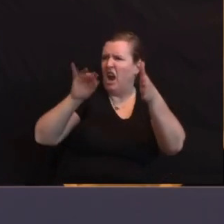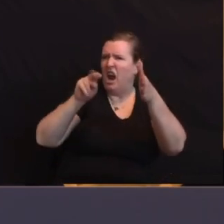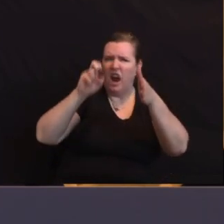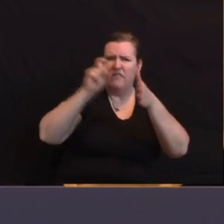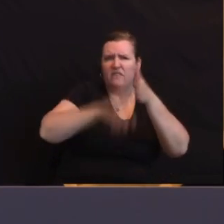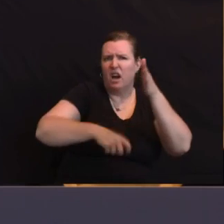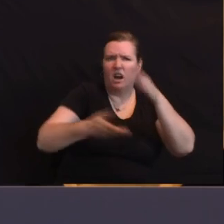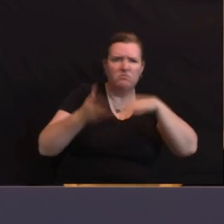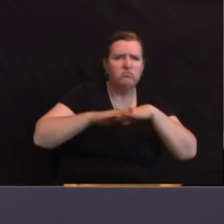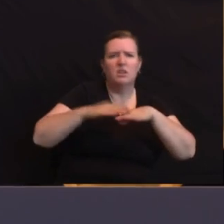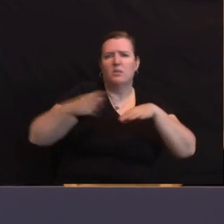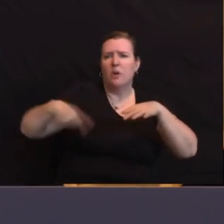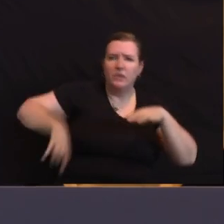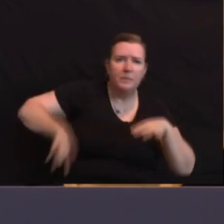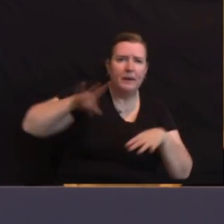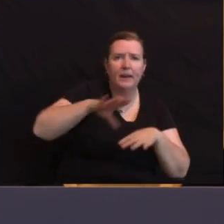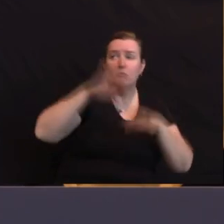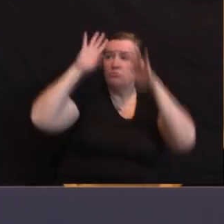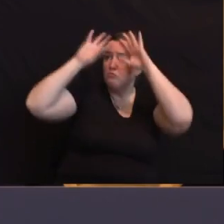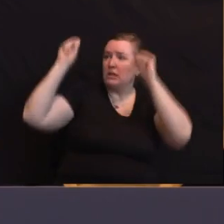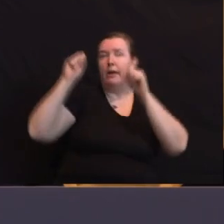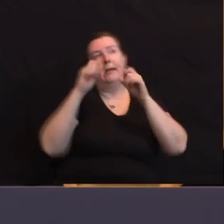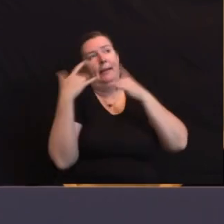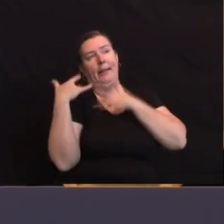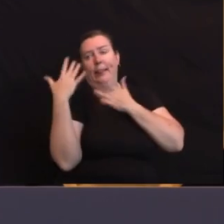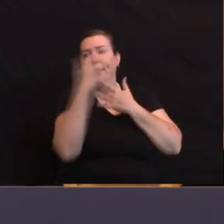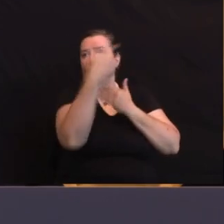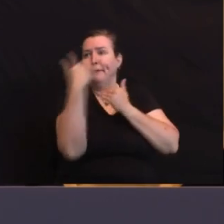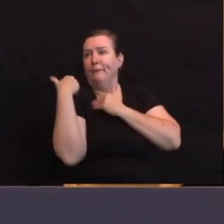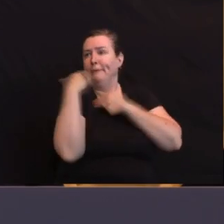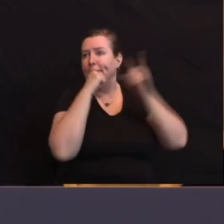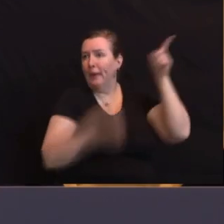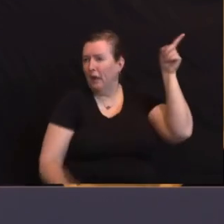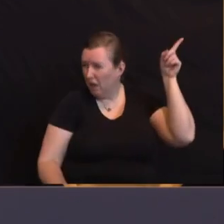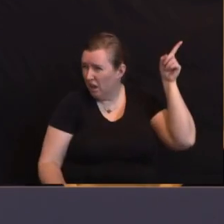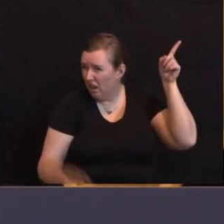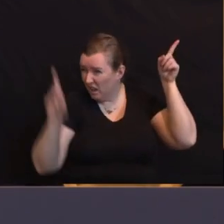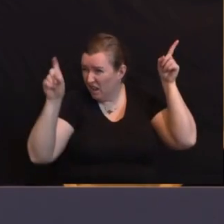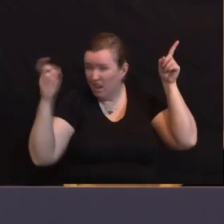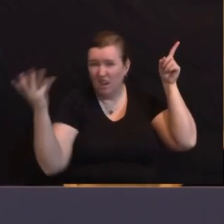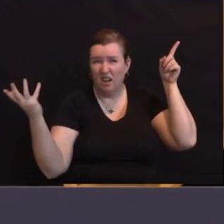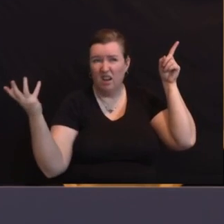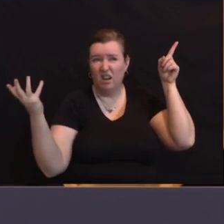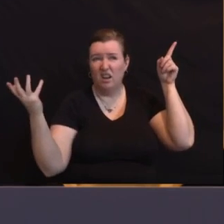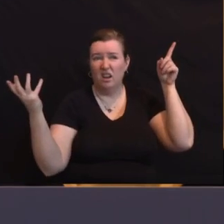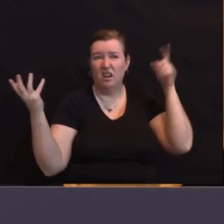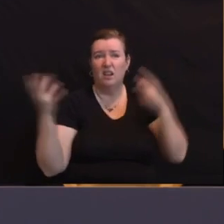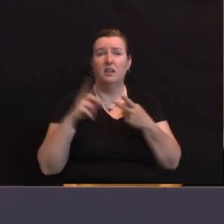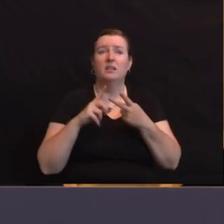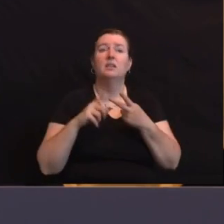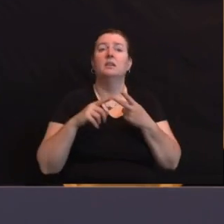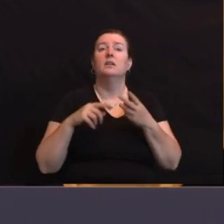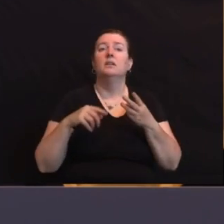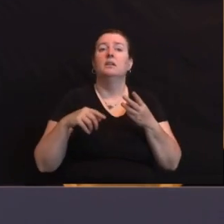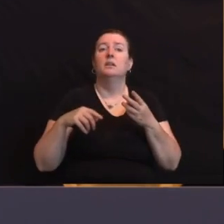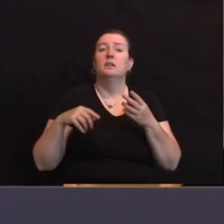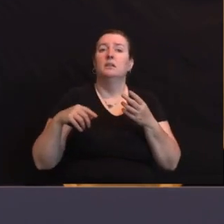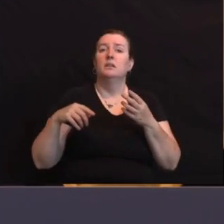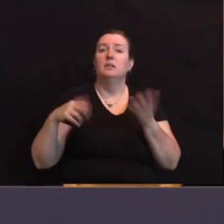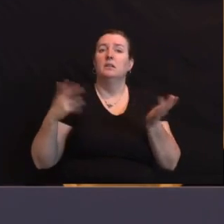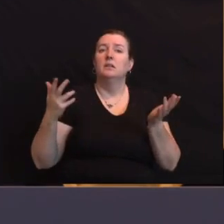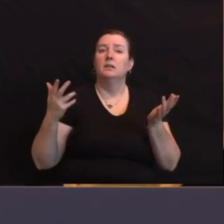penalty but the president does not? Thank you. I'll take the second one and back into the first. Is that okay? That's a matter for the Attorney General and the Somerset